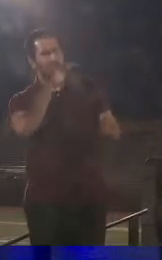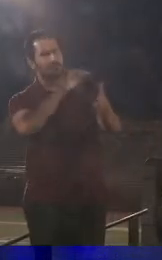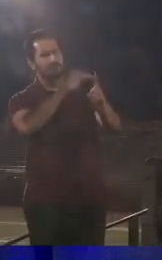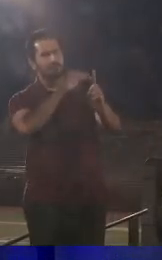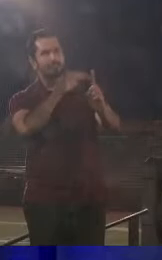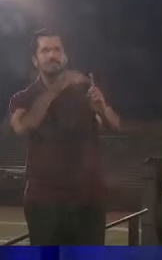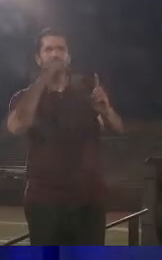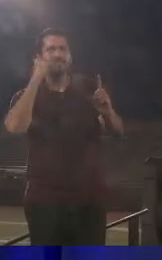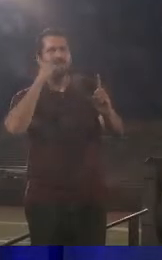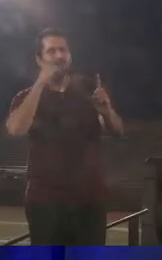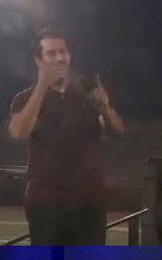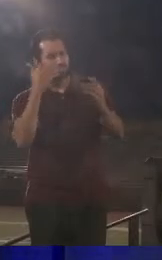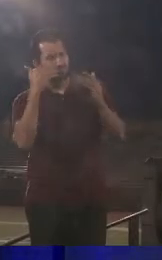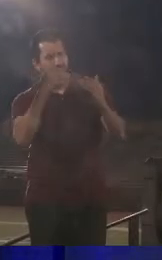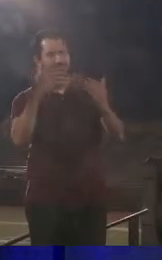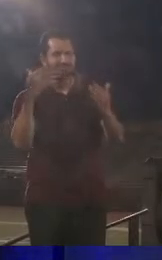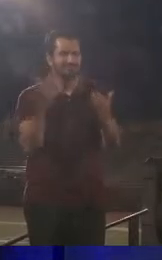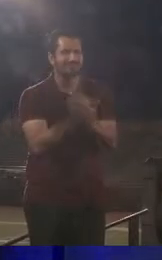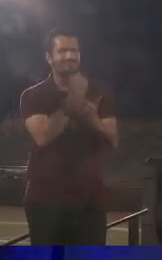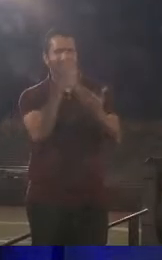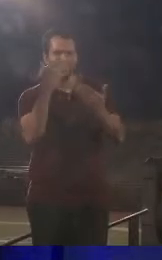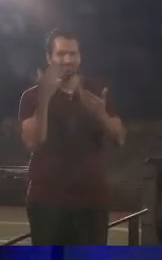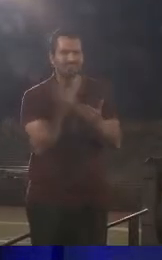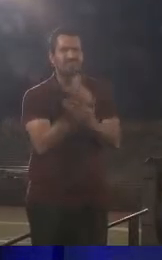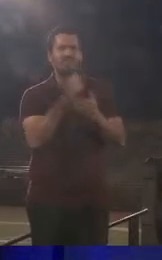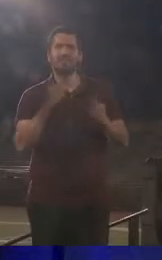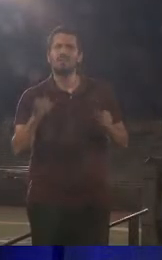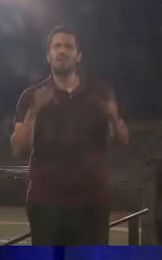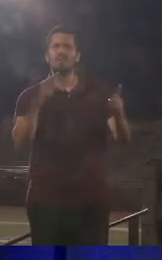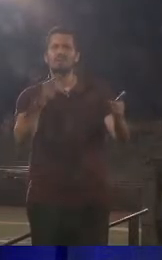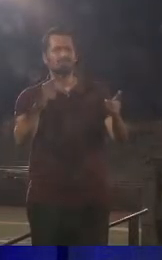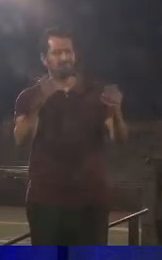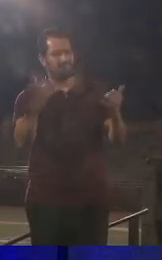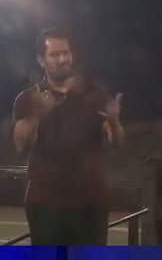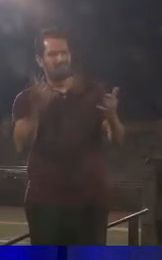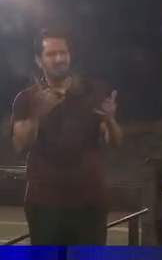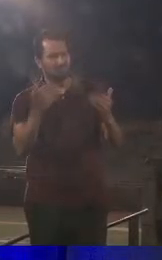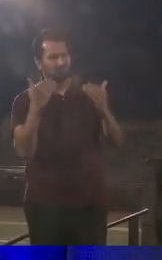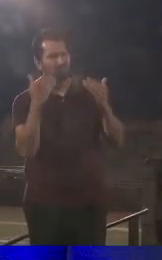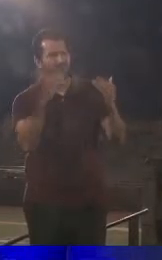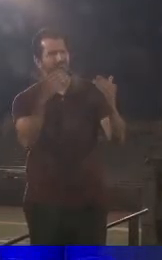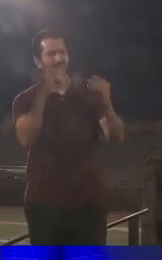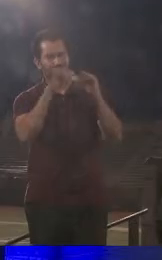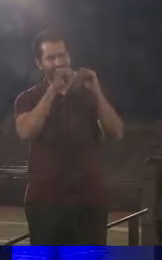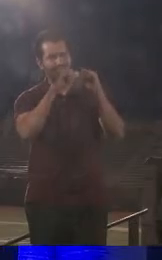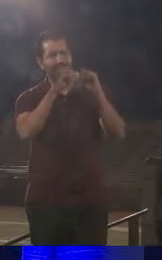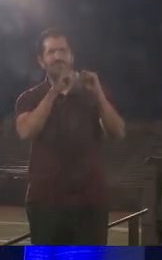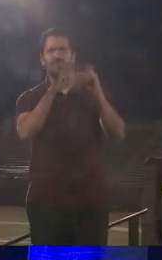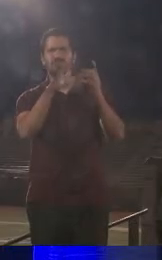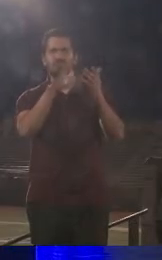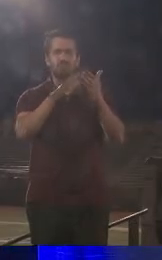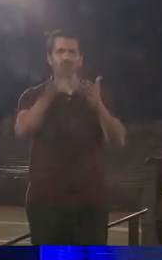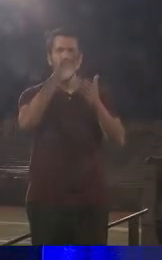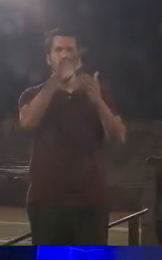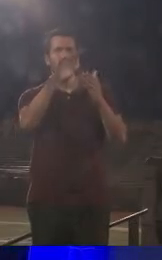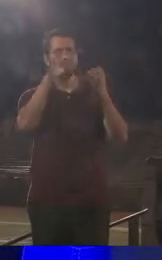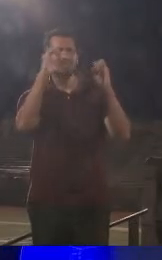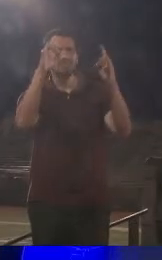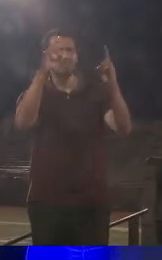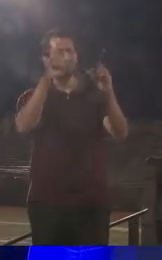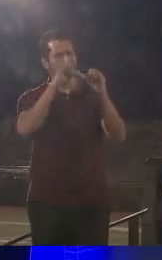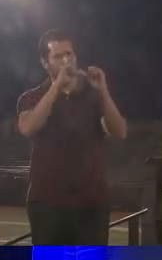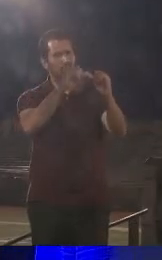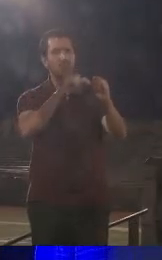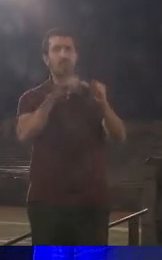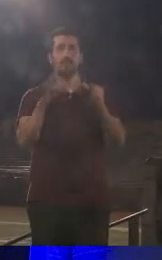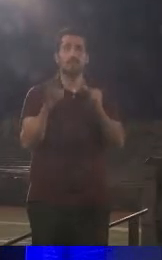to take advantage of all the opportunities afforded to him and to continue his education. The first